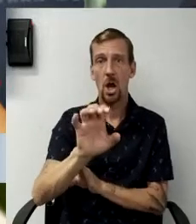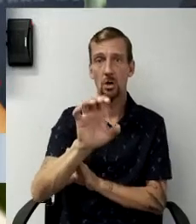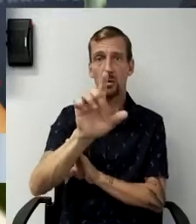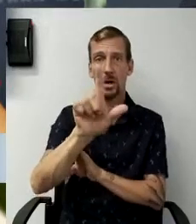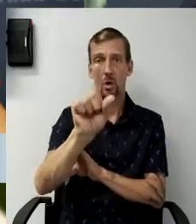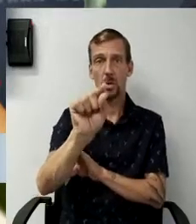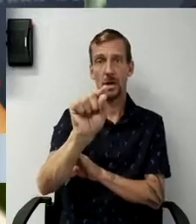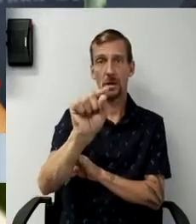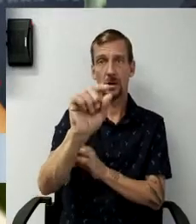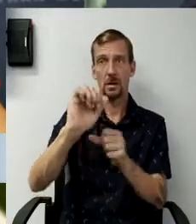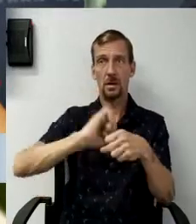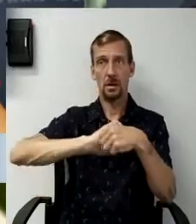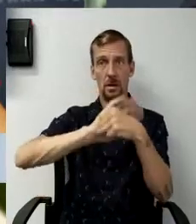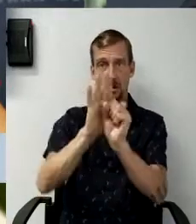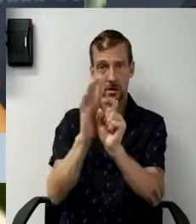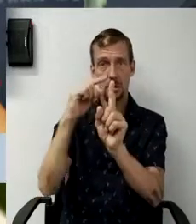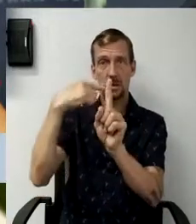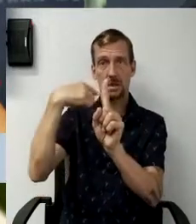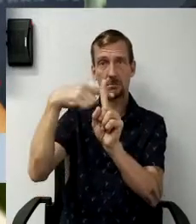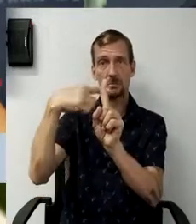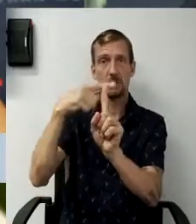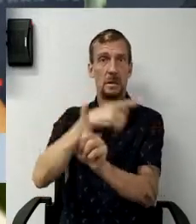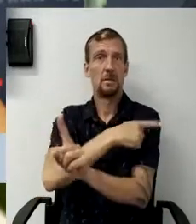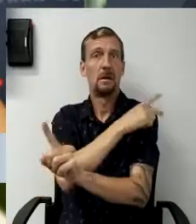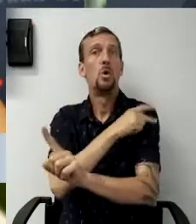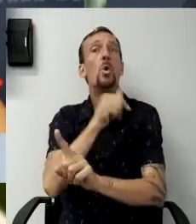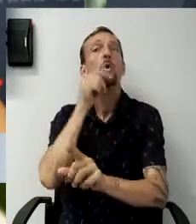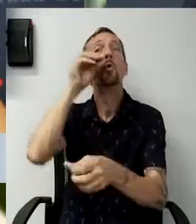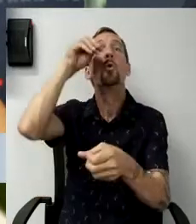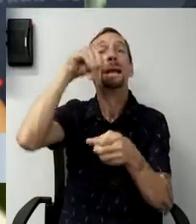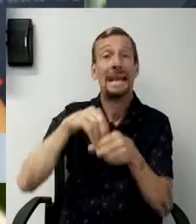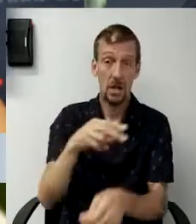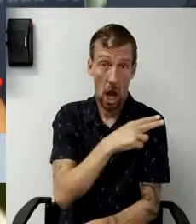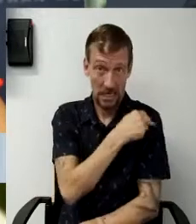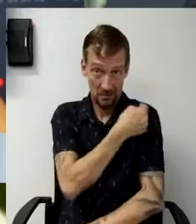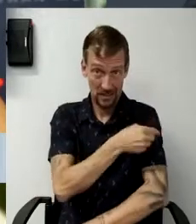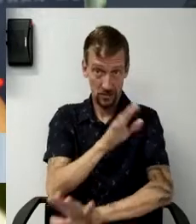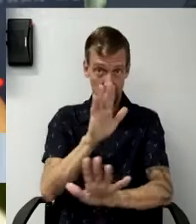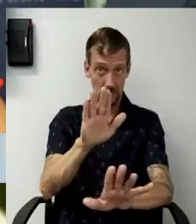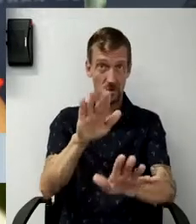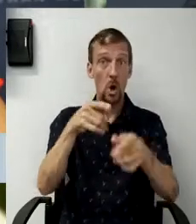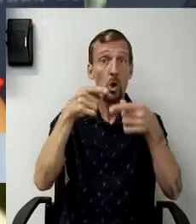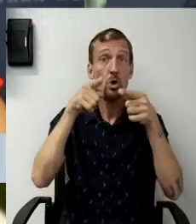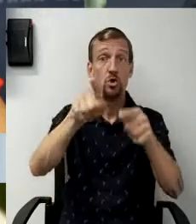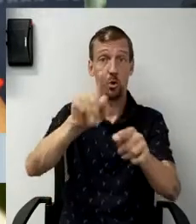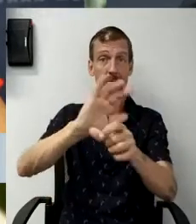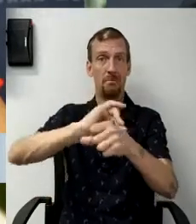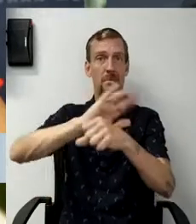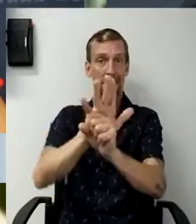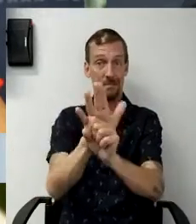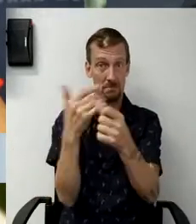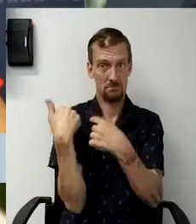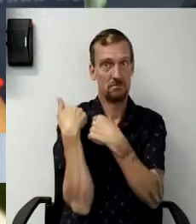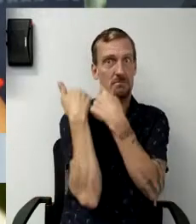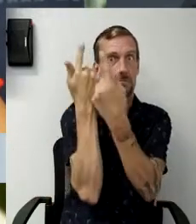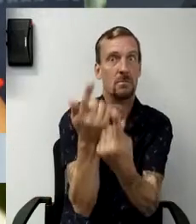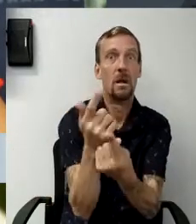720 COVID positive patients that have been hospitalized during that entire pandemic. Of